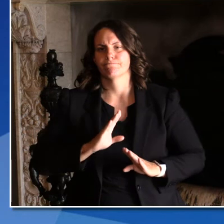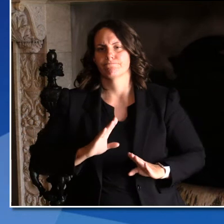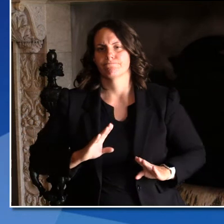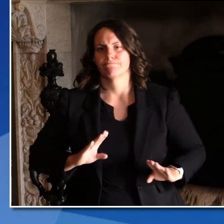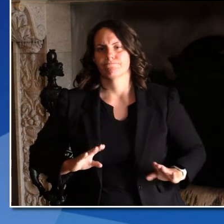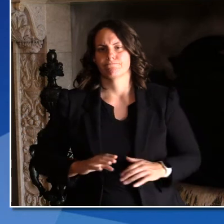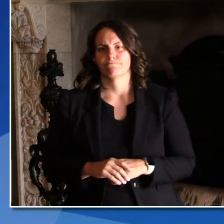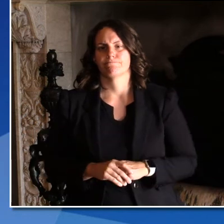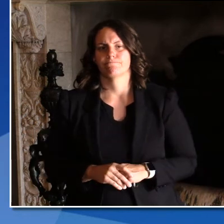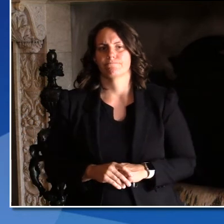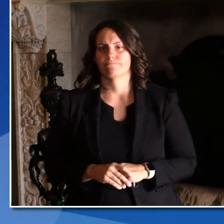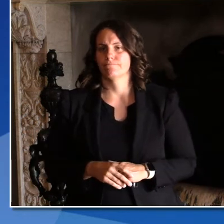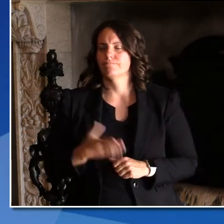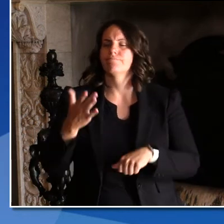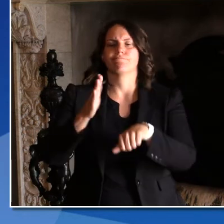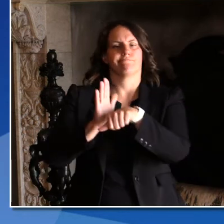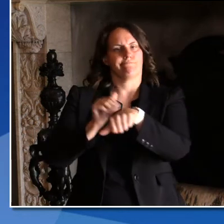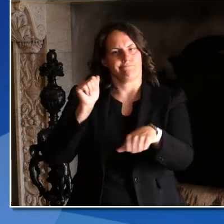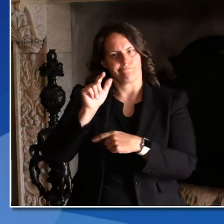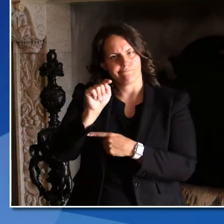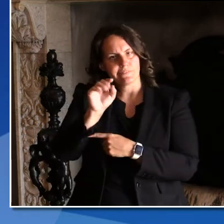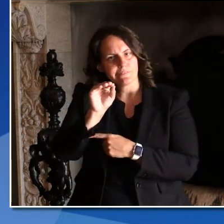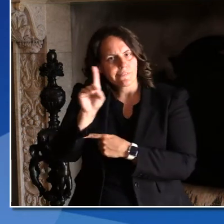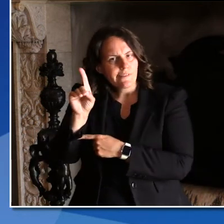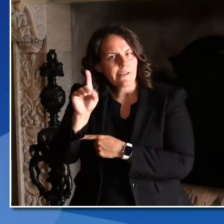Again, Todd Richmond from the Associated Press.